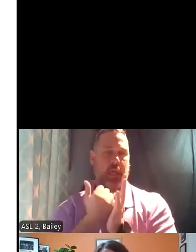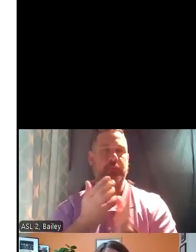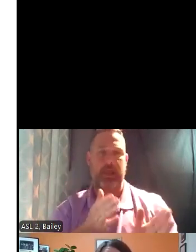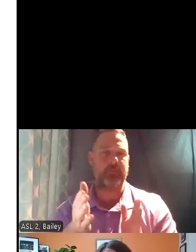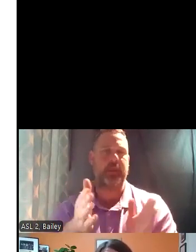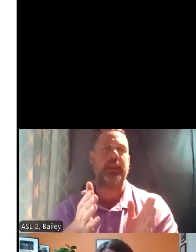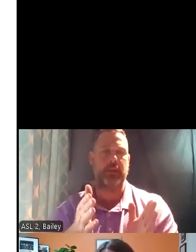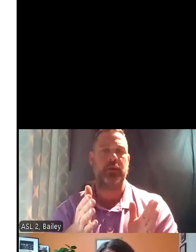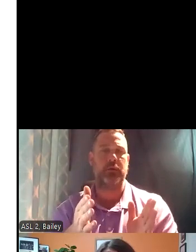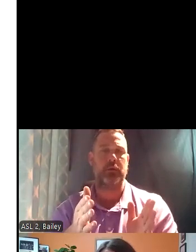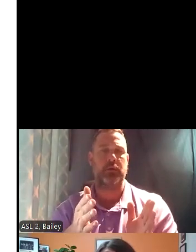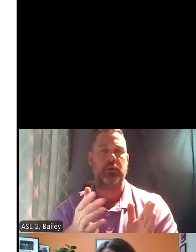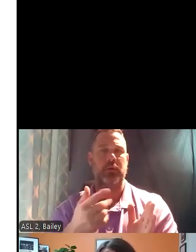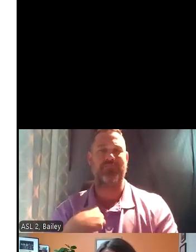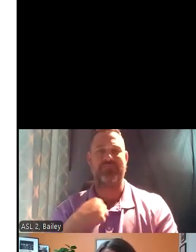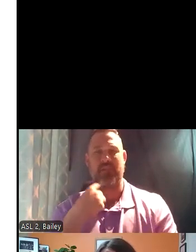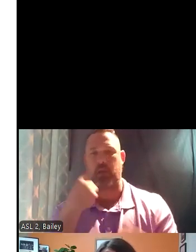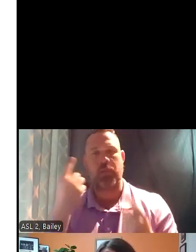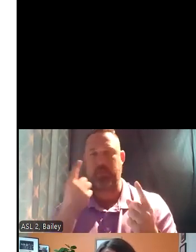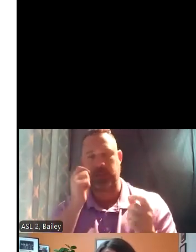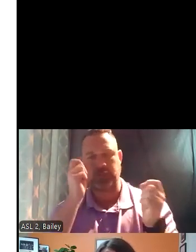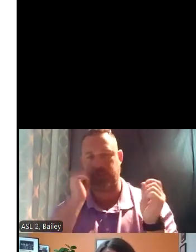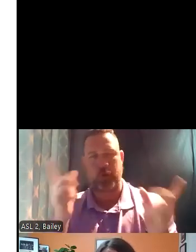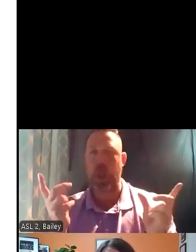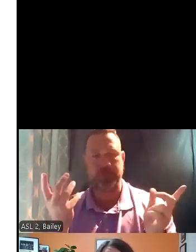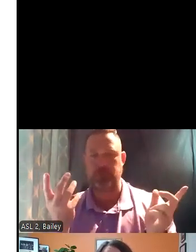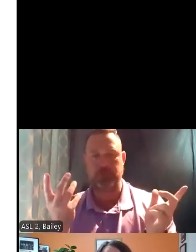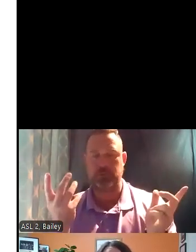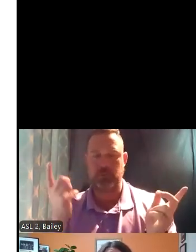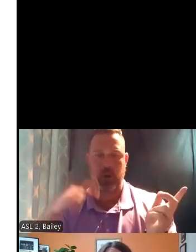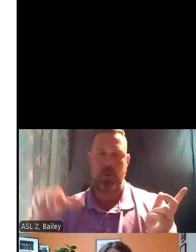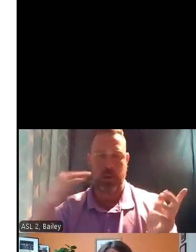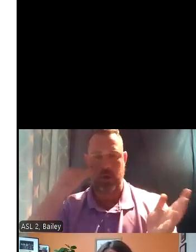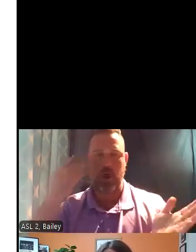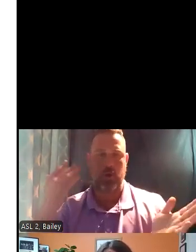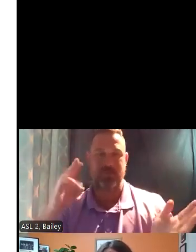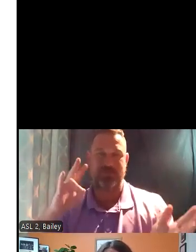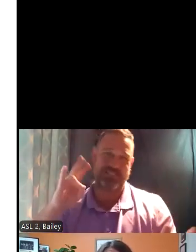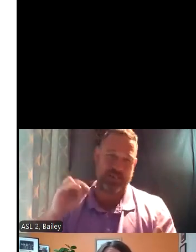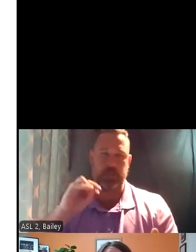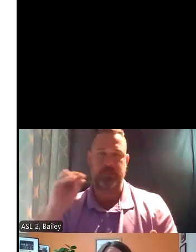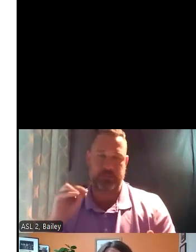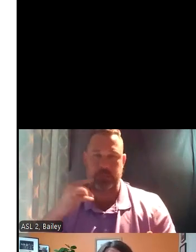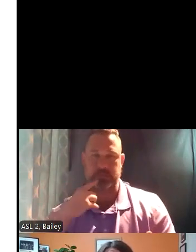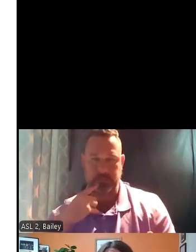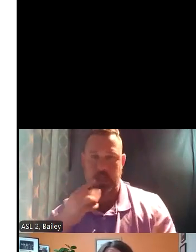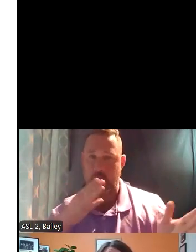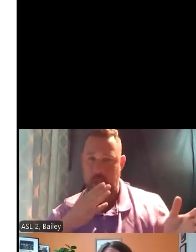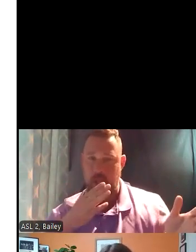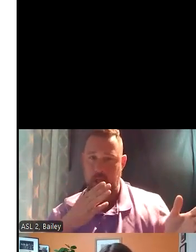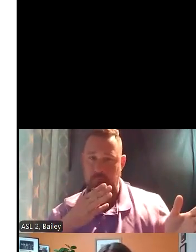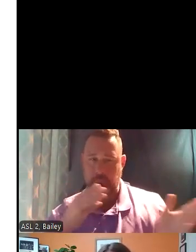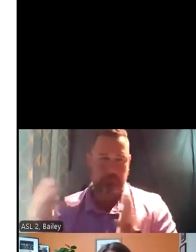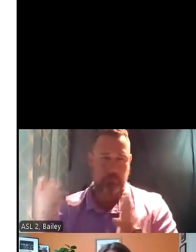healthcare system. I don't think that's probably a surprise to anybody in this room. 70%, in fact, say that coordination